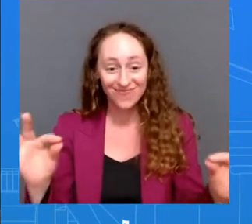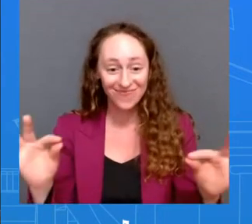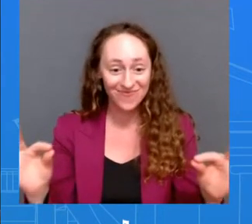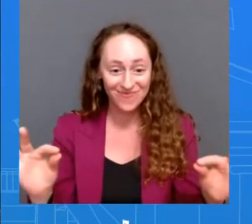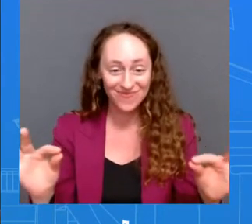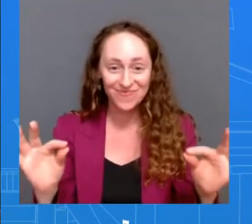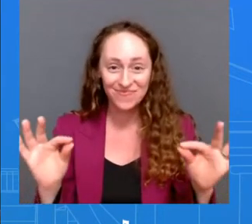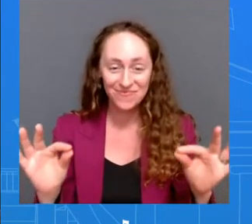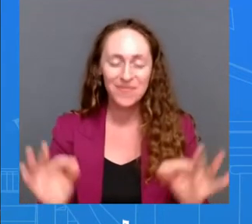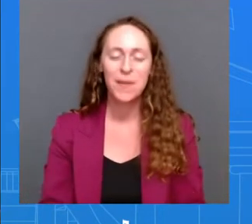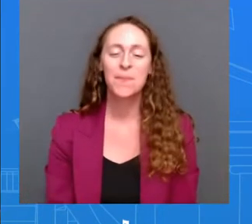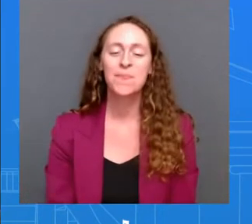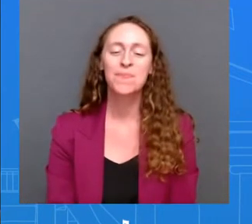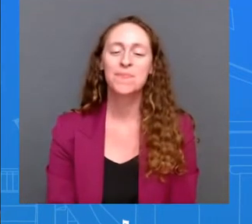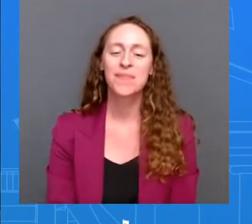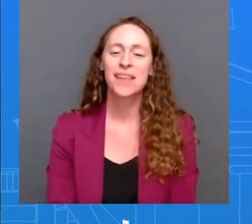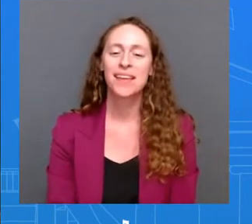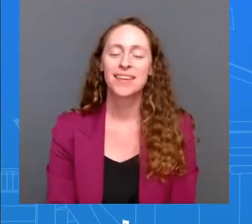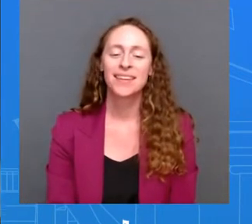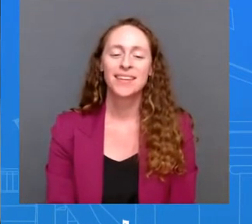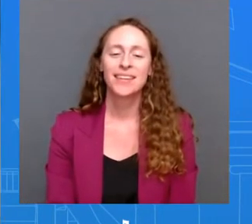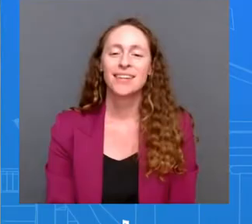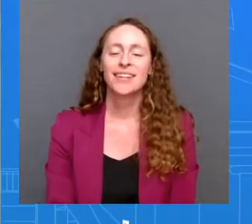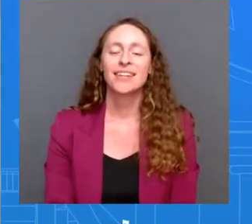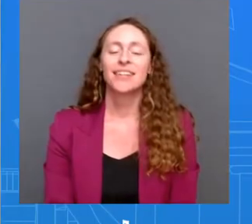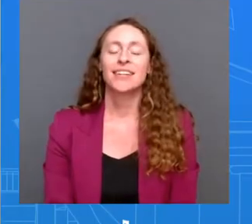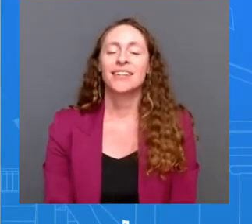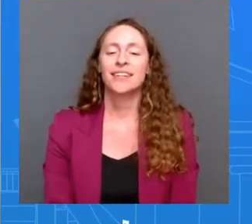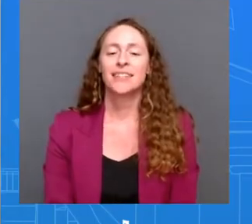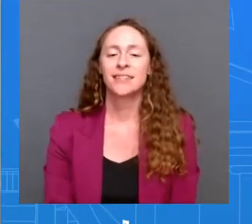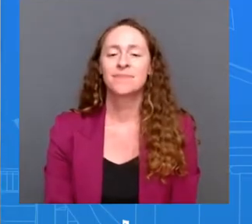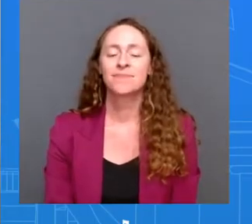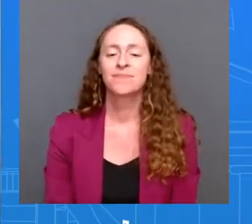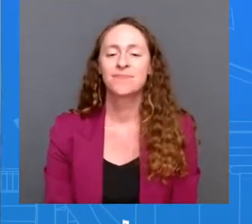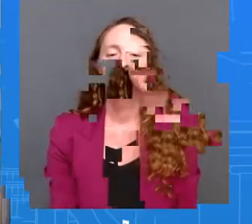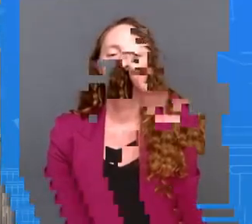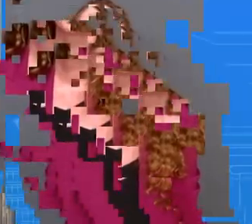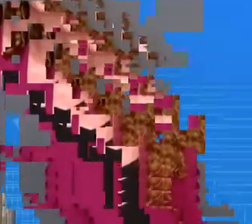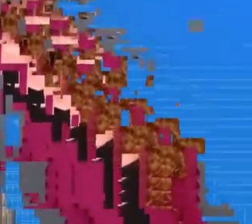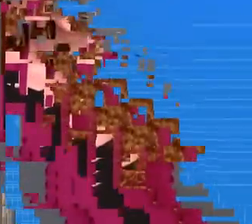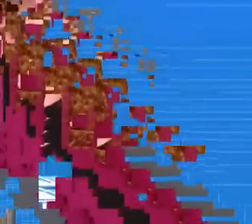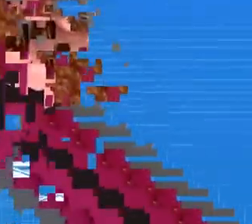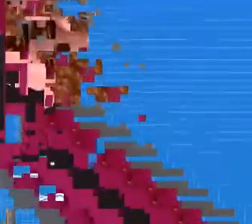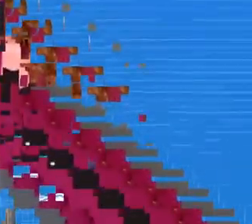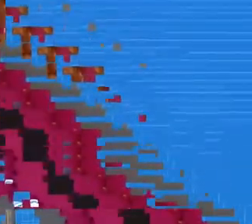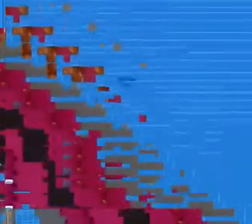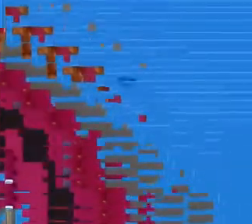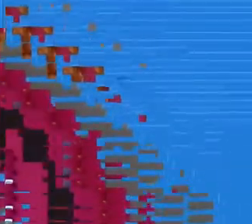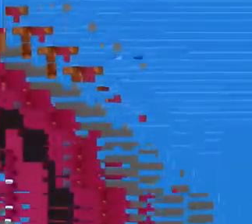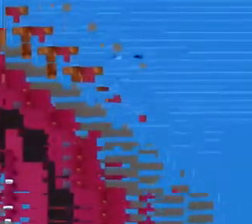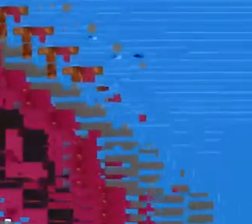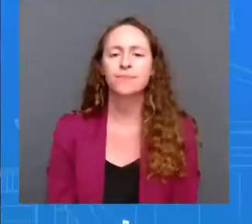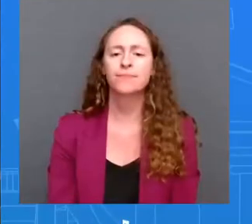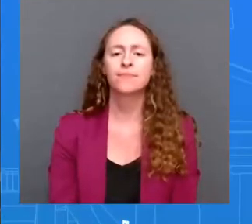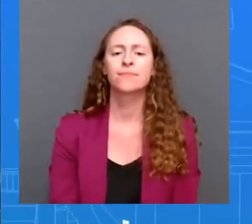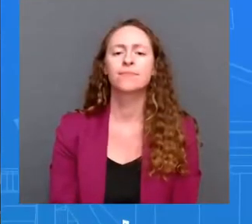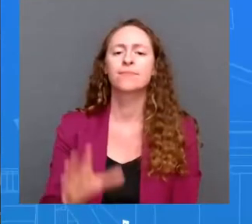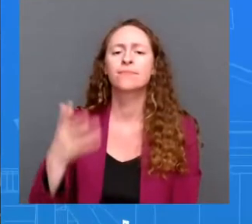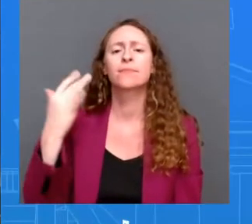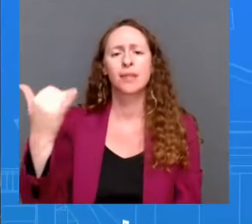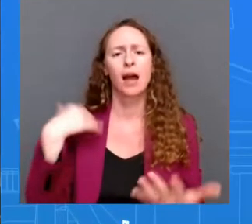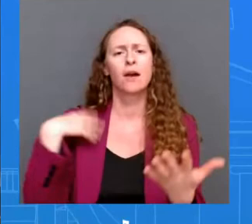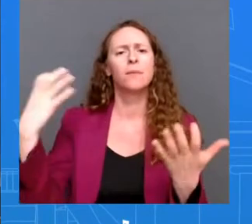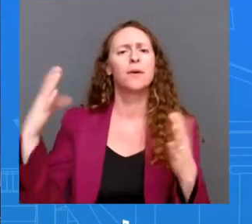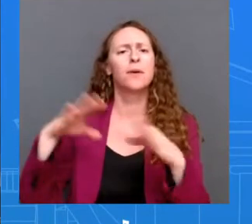I just want to say a few words about the verdict, the Brittany Griner verdict. So today's